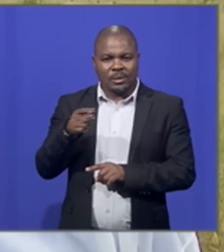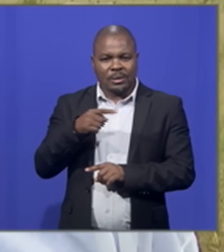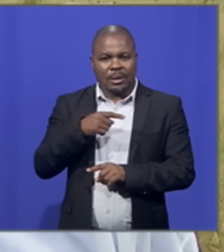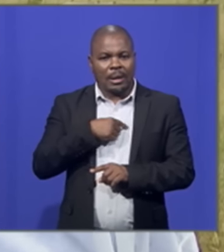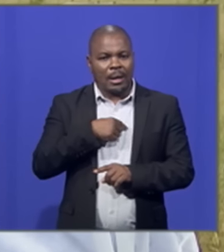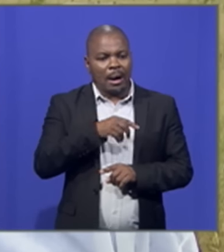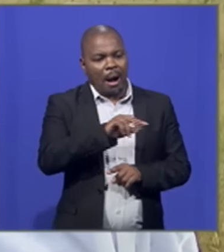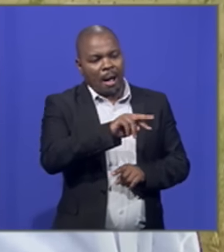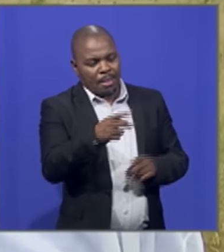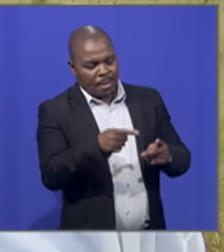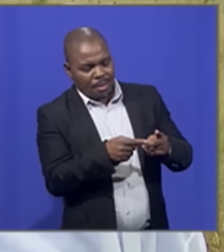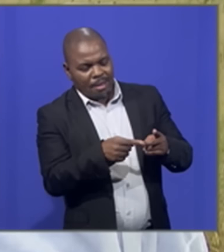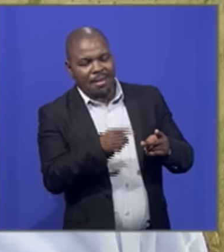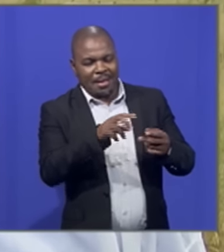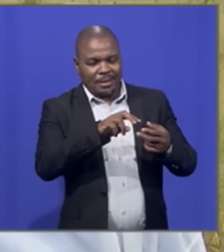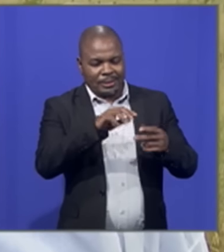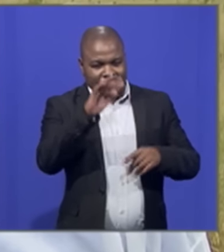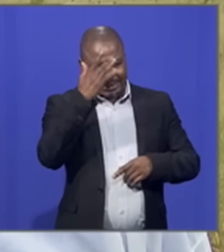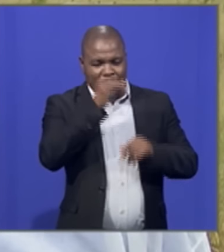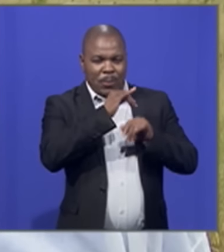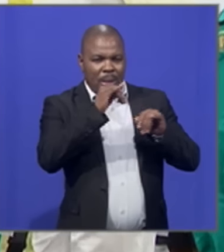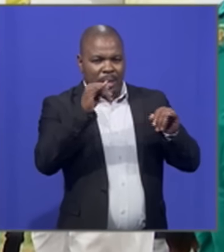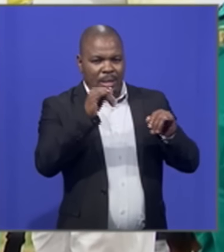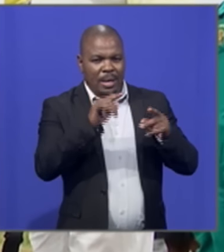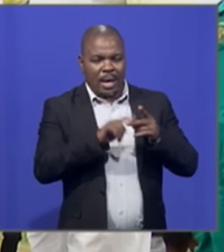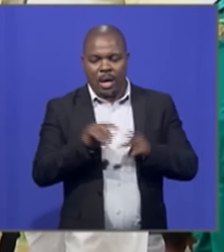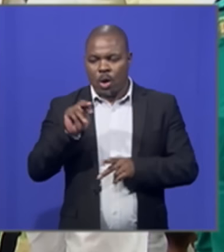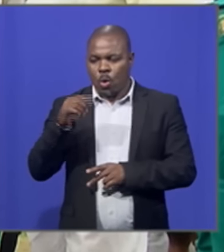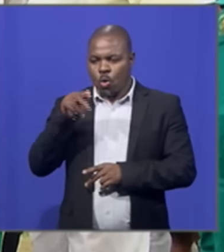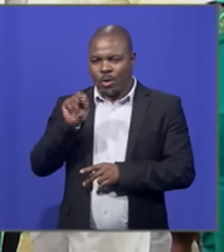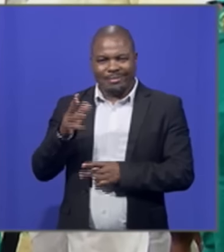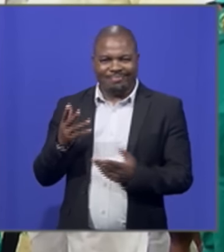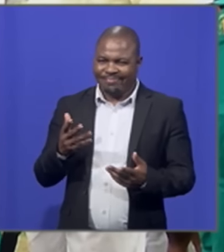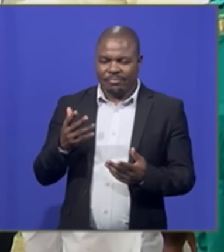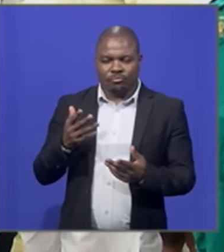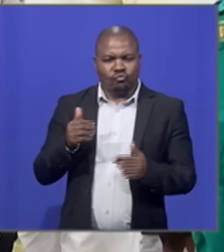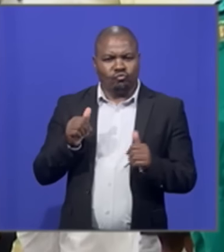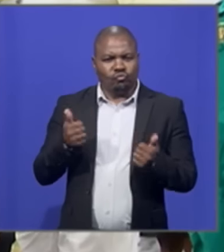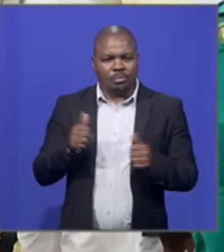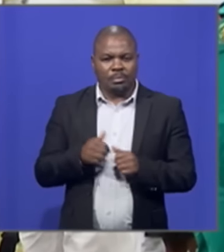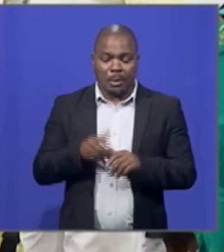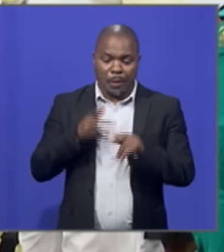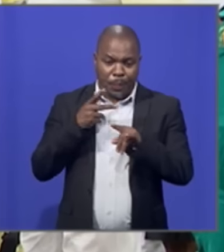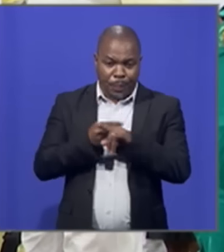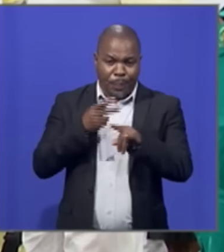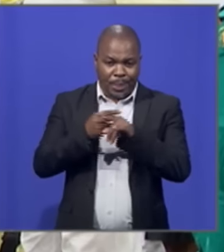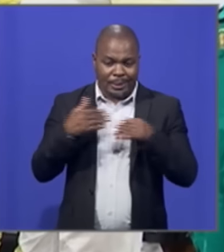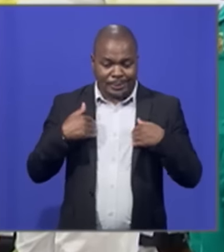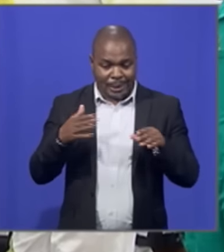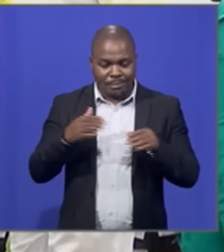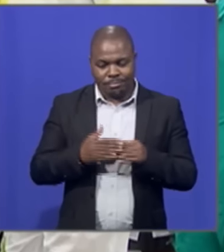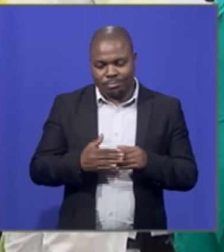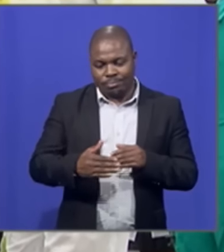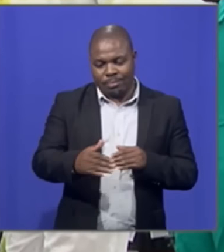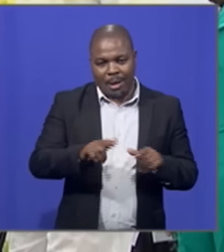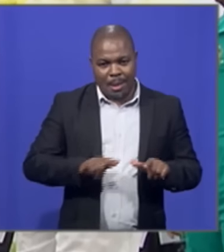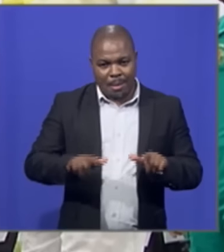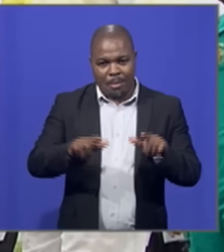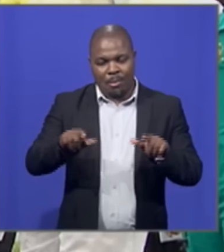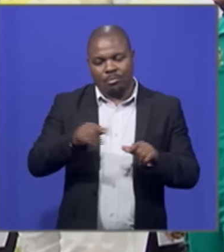on the Pinsgauer and the least on the Nguni. Go letetše gore lesolo la go enta ka bontši le thakgogwe go ralala le province ya Limpopo